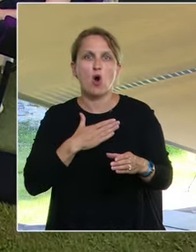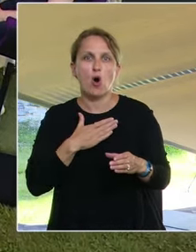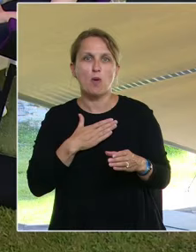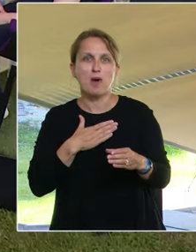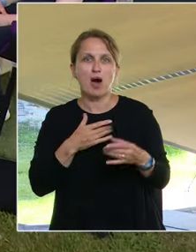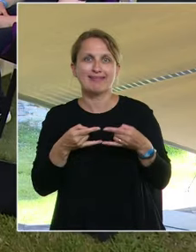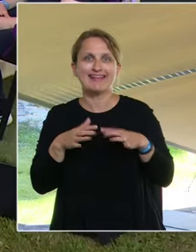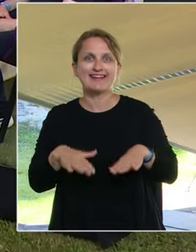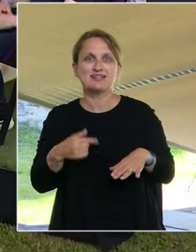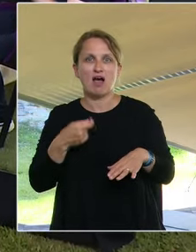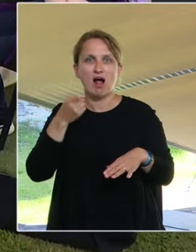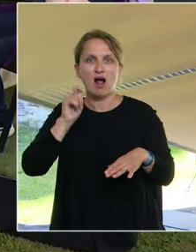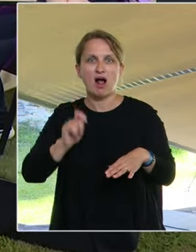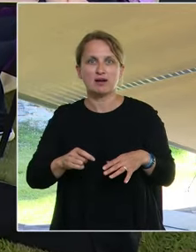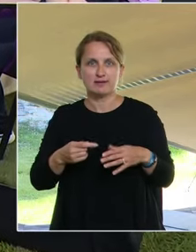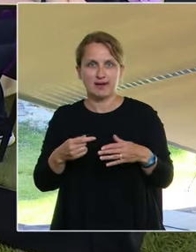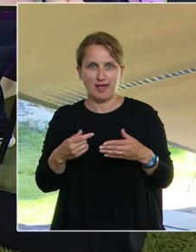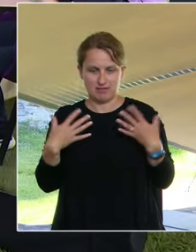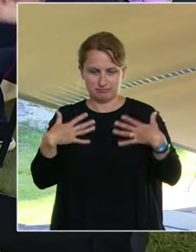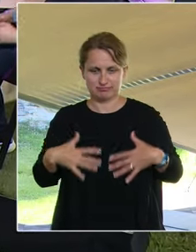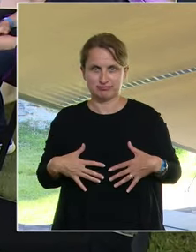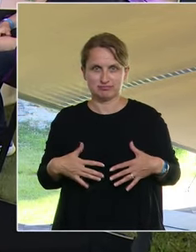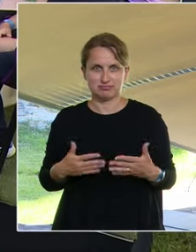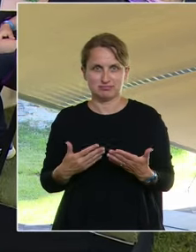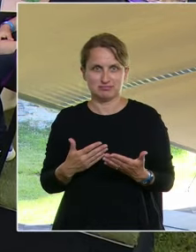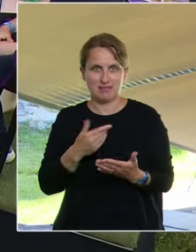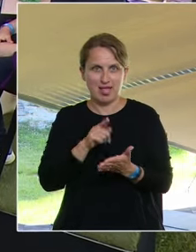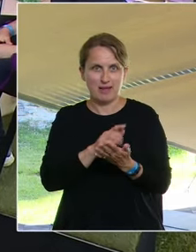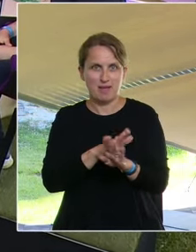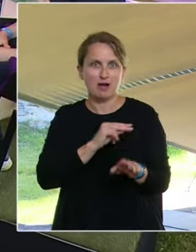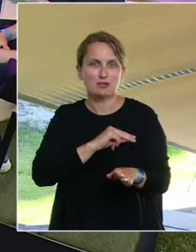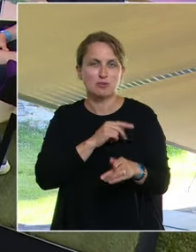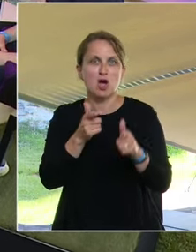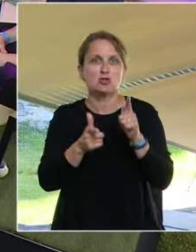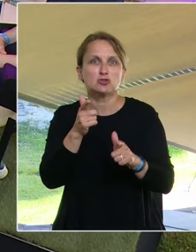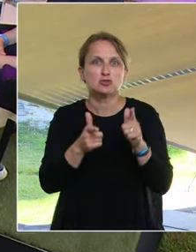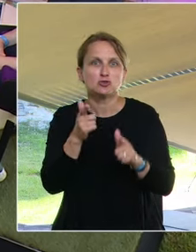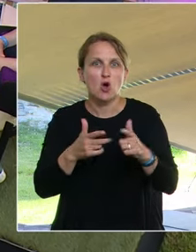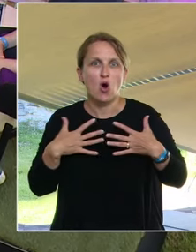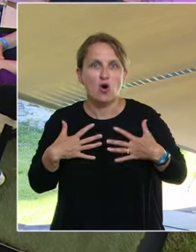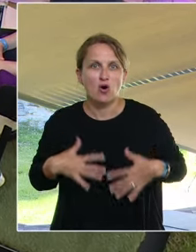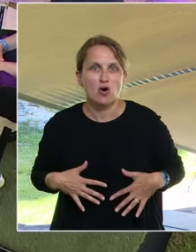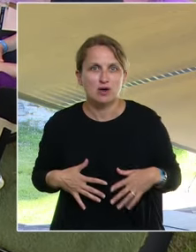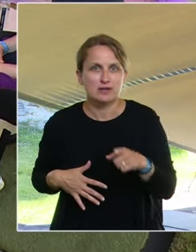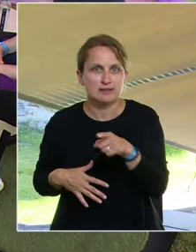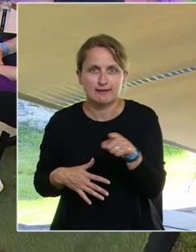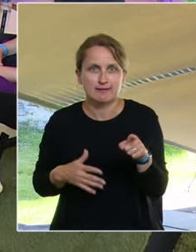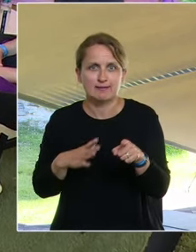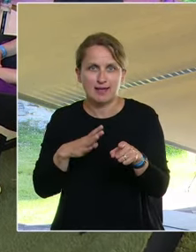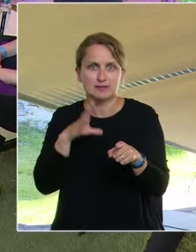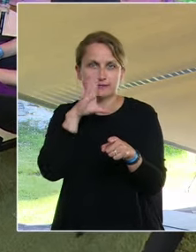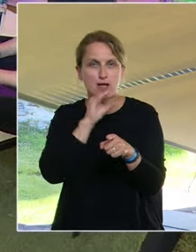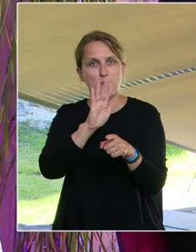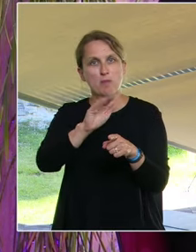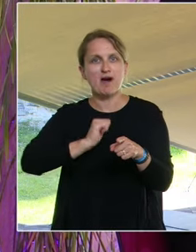don't need to produce to have a photo of your staff on the company site. Yeah, no more bad swag. So, yes, you actually can have it